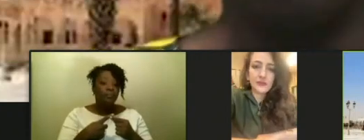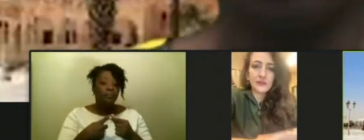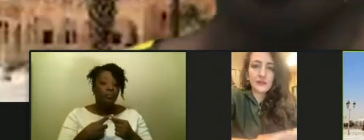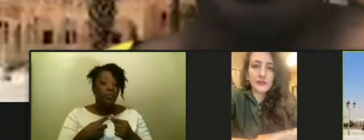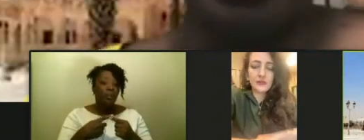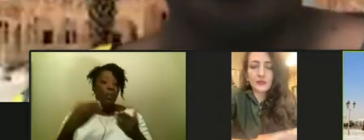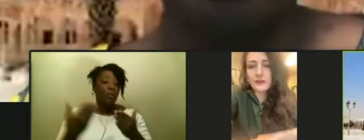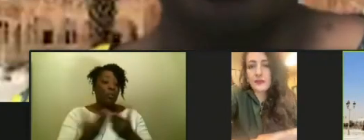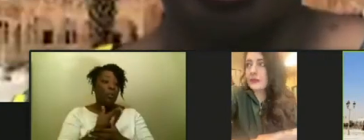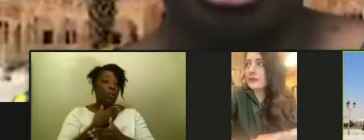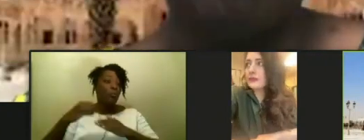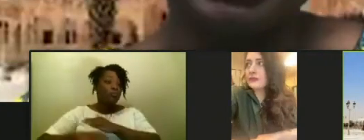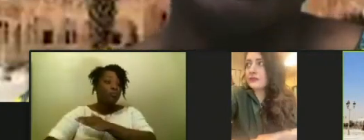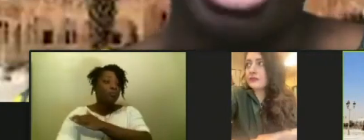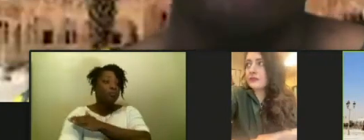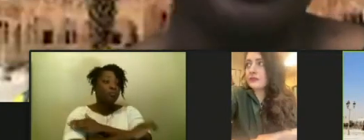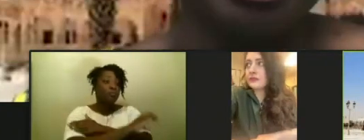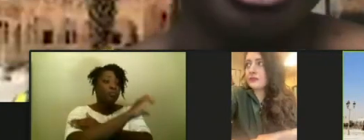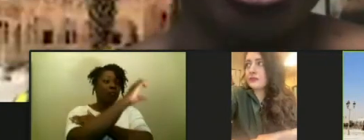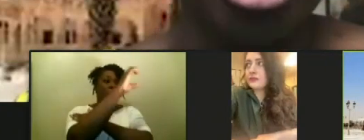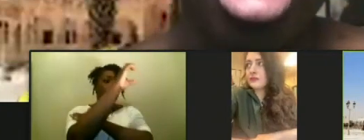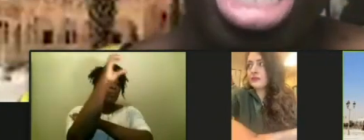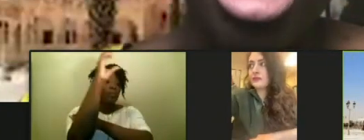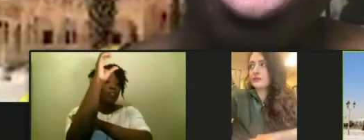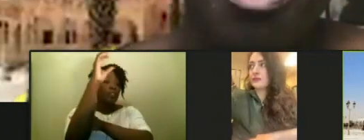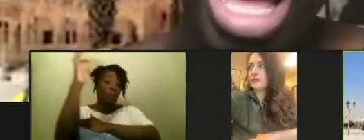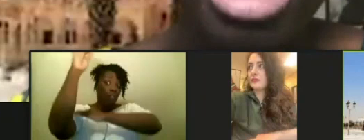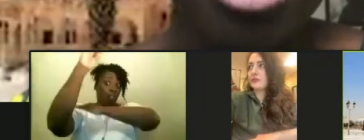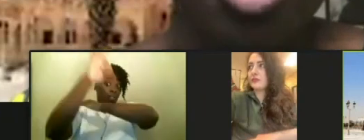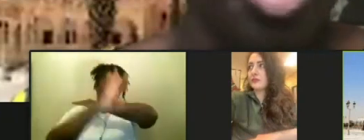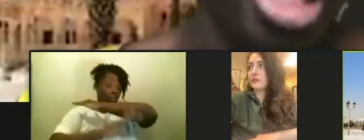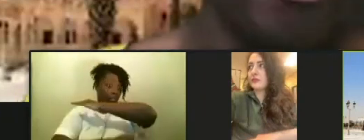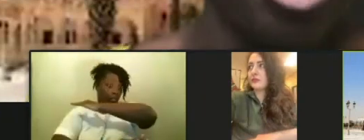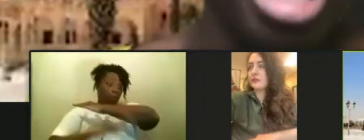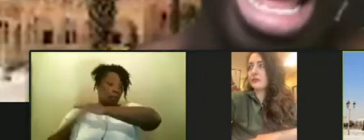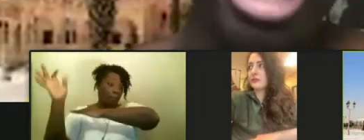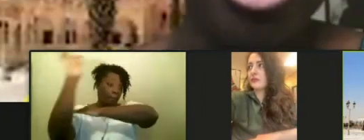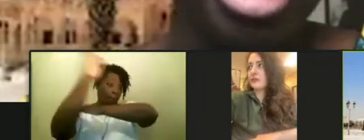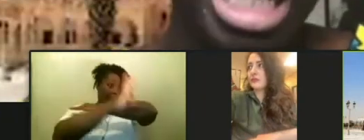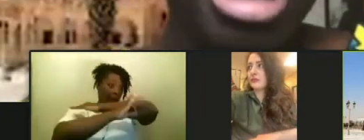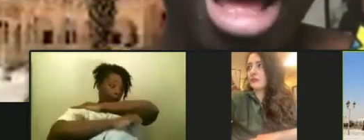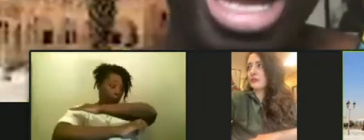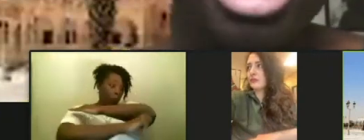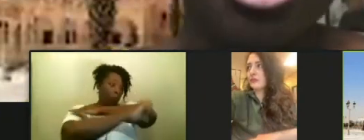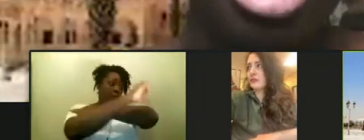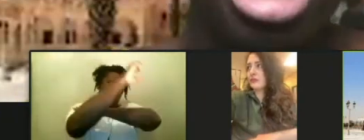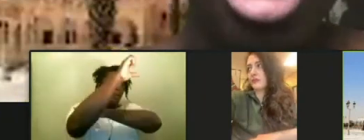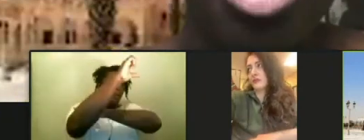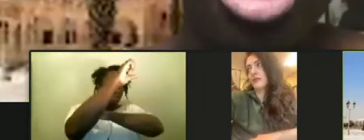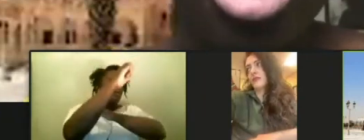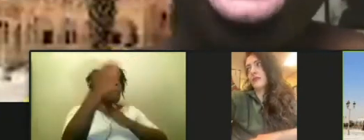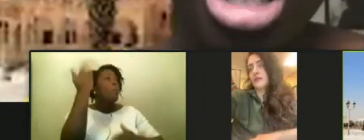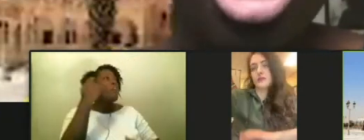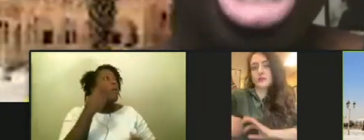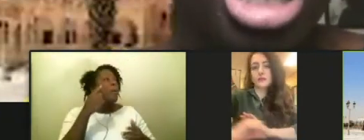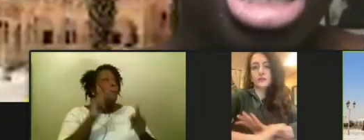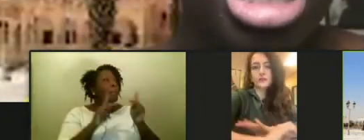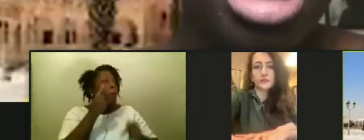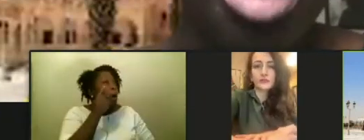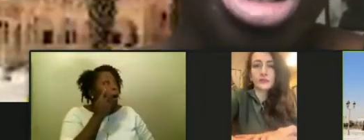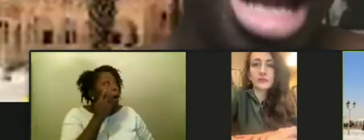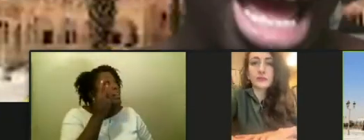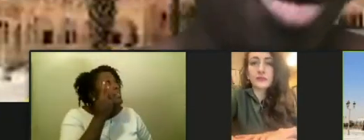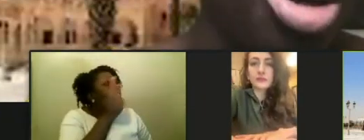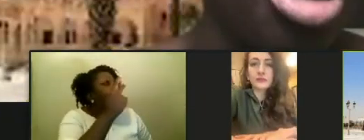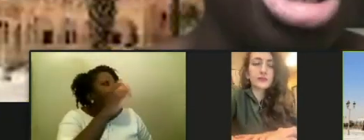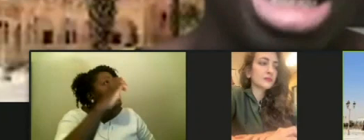crescent moon appears immediately after sunset. In the past, people have relied on naked eyes to see the moon changes,